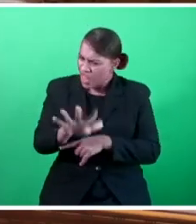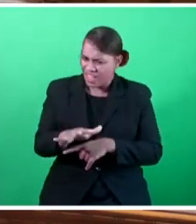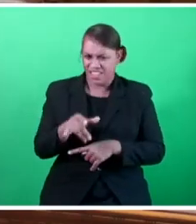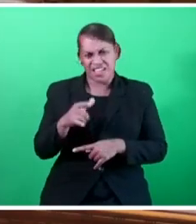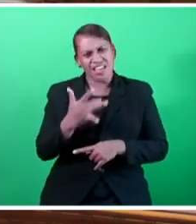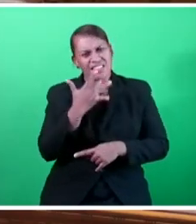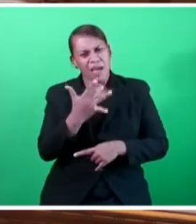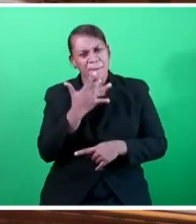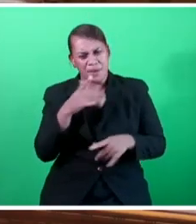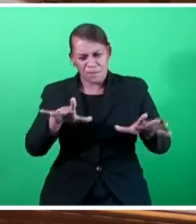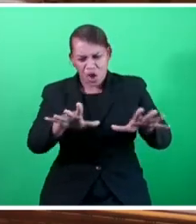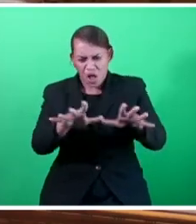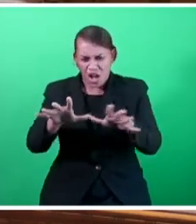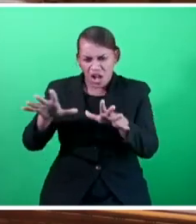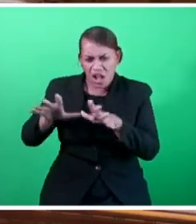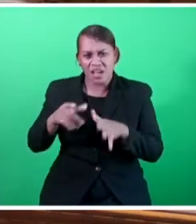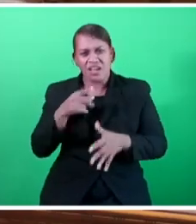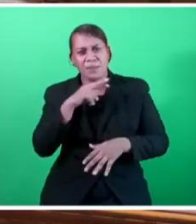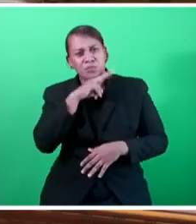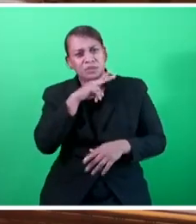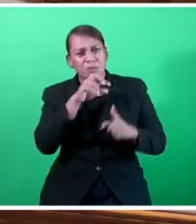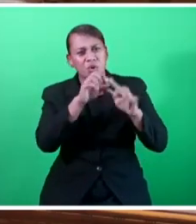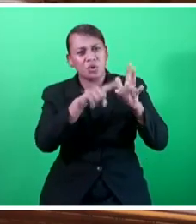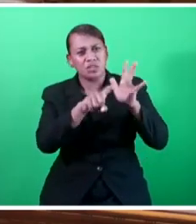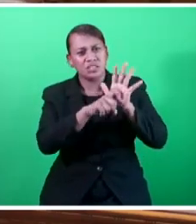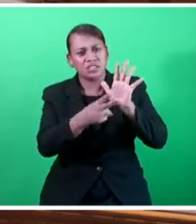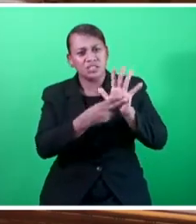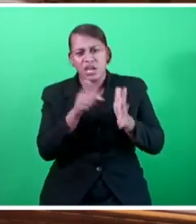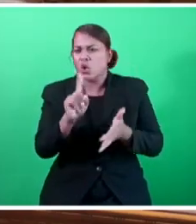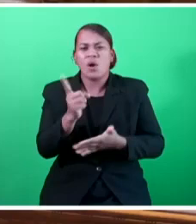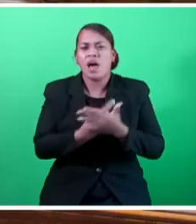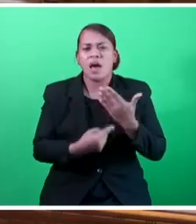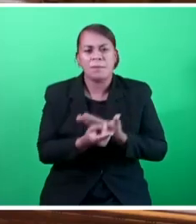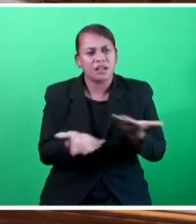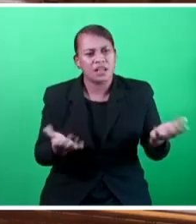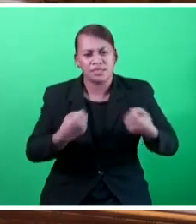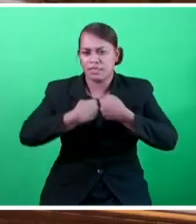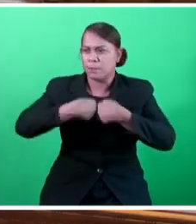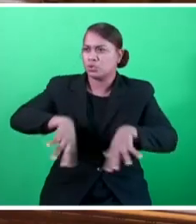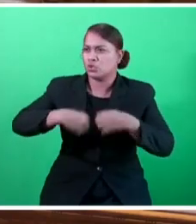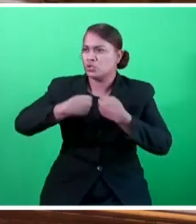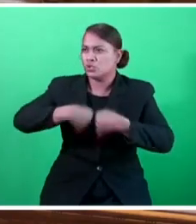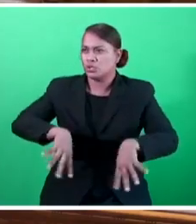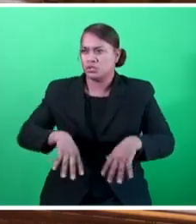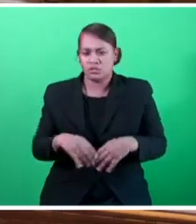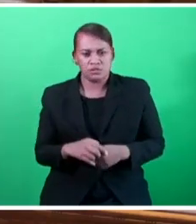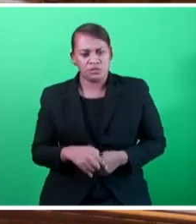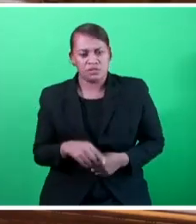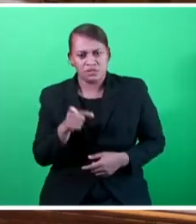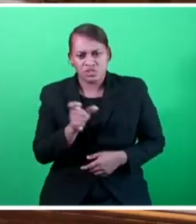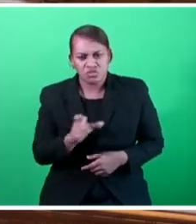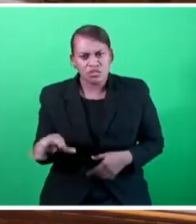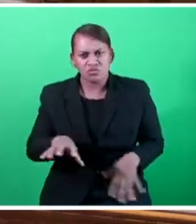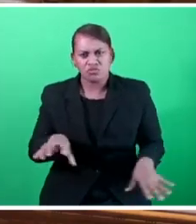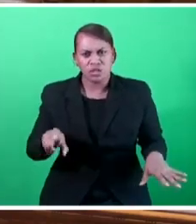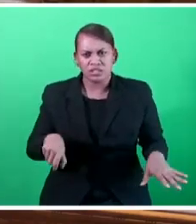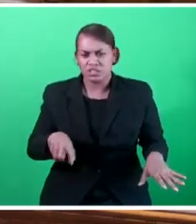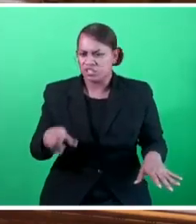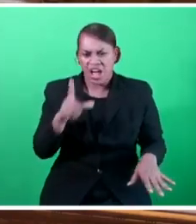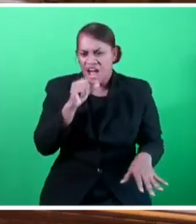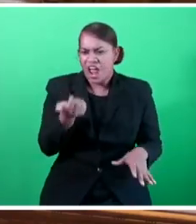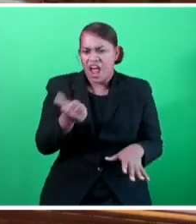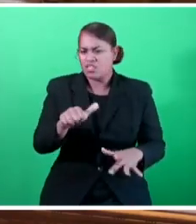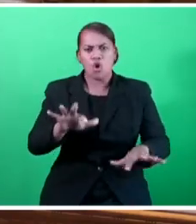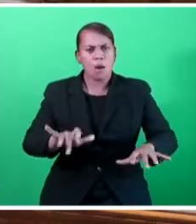those resources would go to waste with just a few clicks of the mouse. On any computer or smartphone with access to the